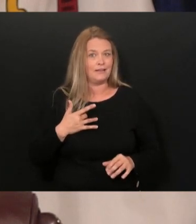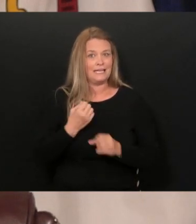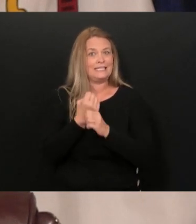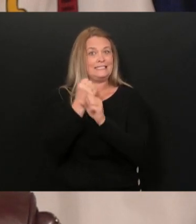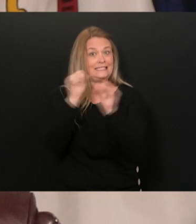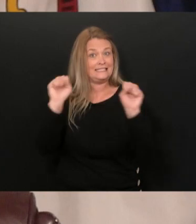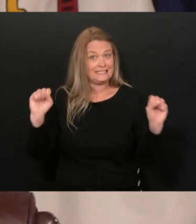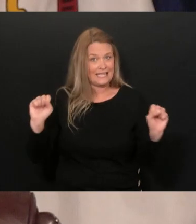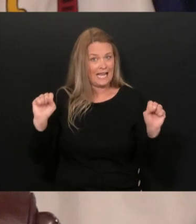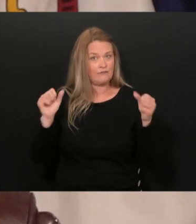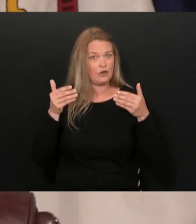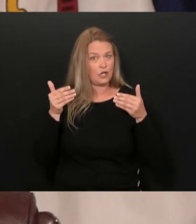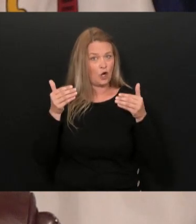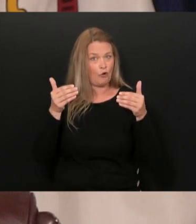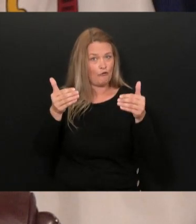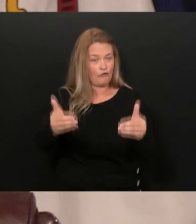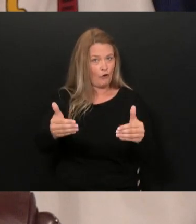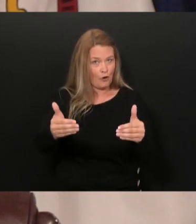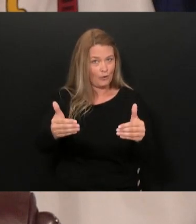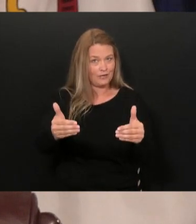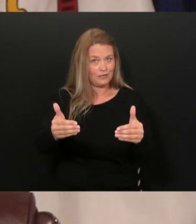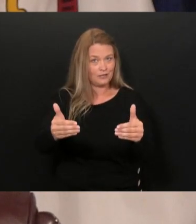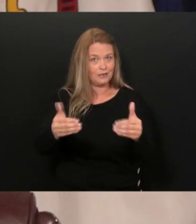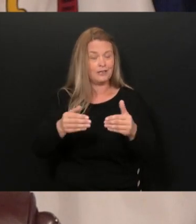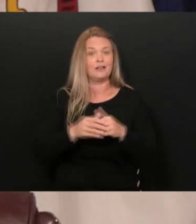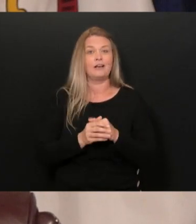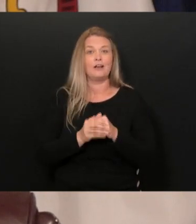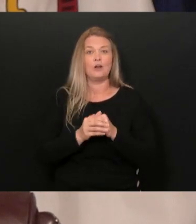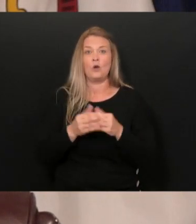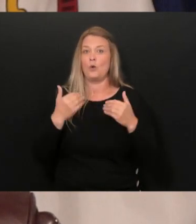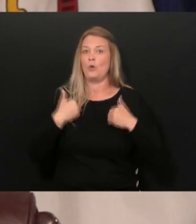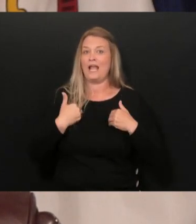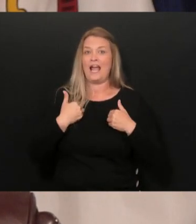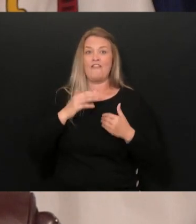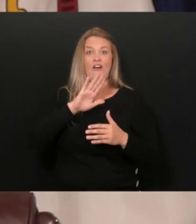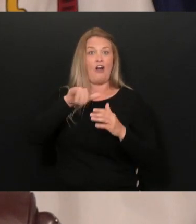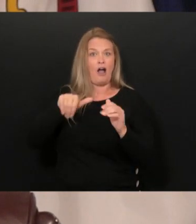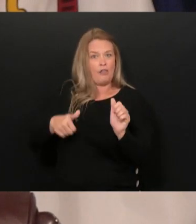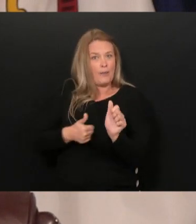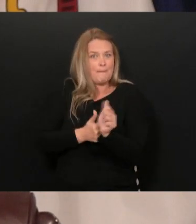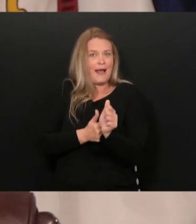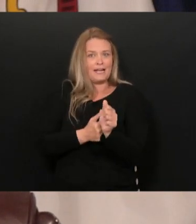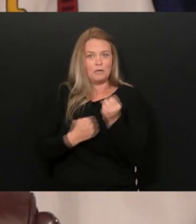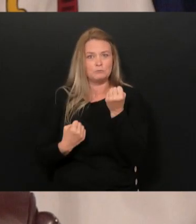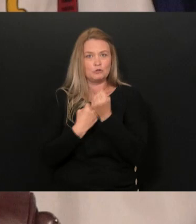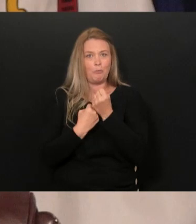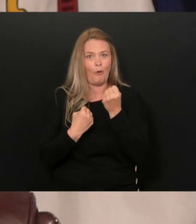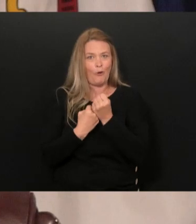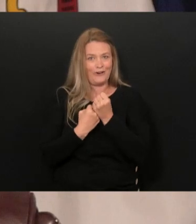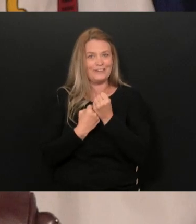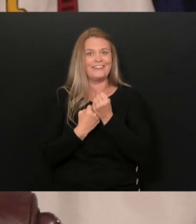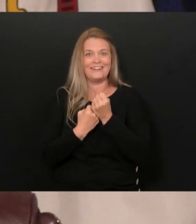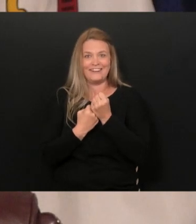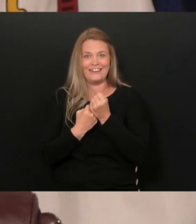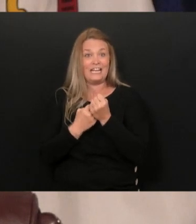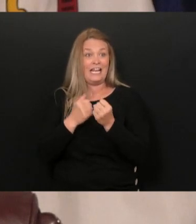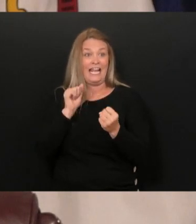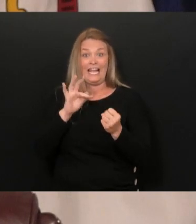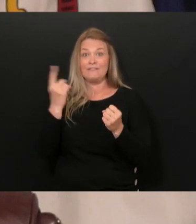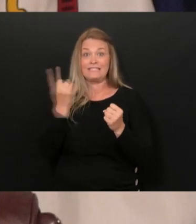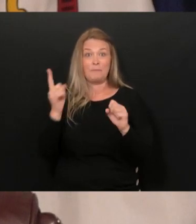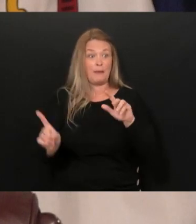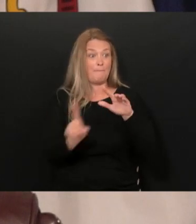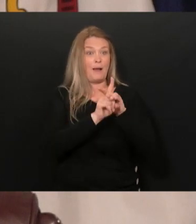safe to move forward. We do feel like we've got all the backup behind us to run to the fire if we